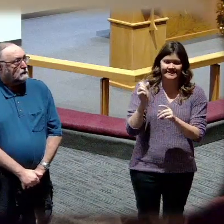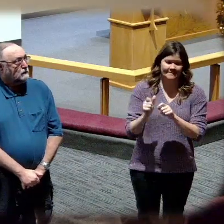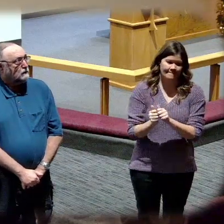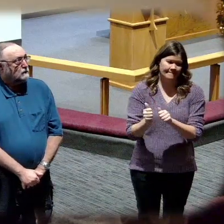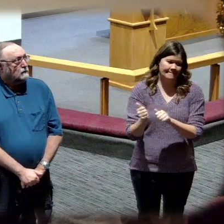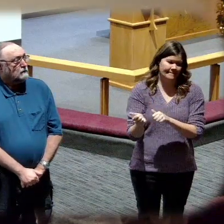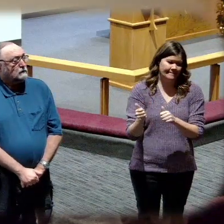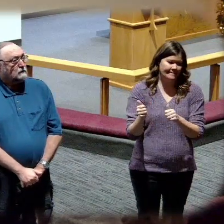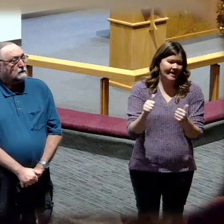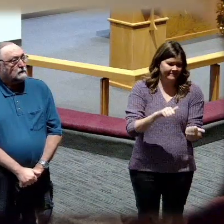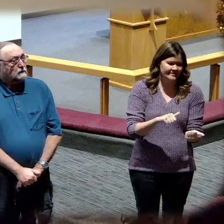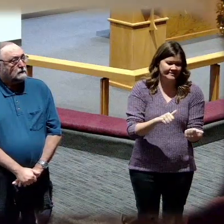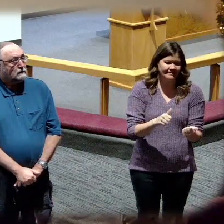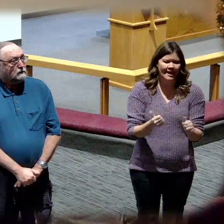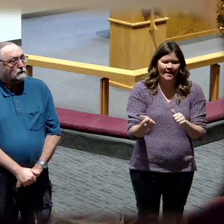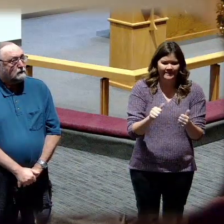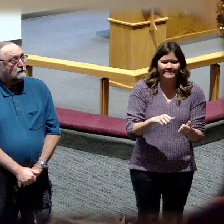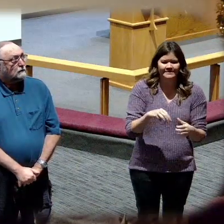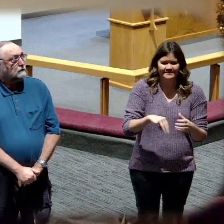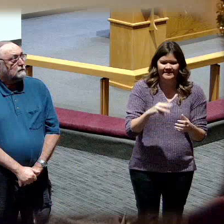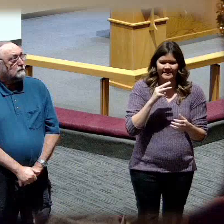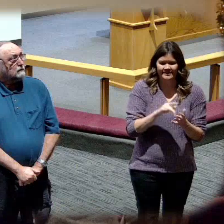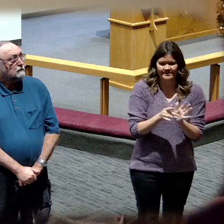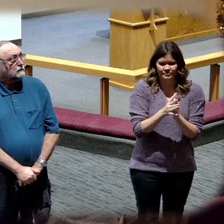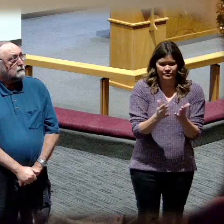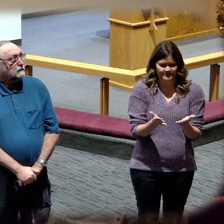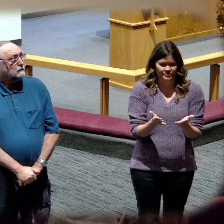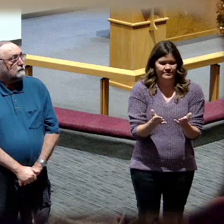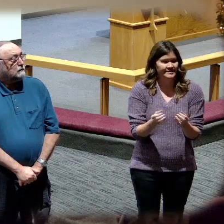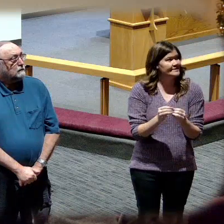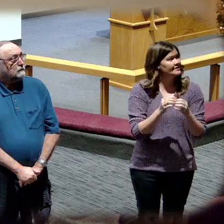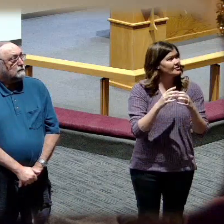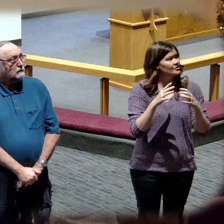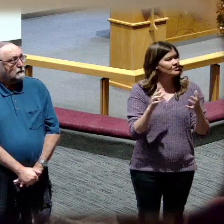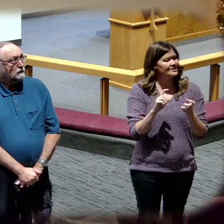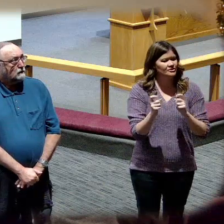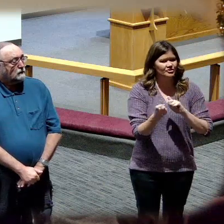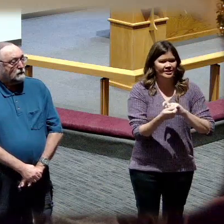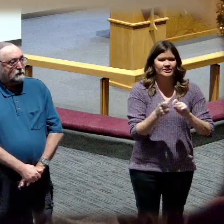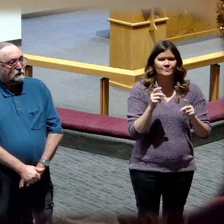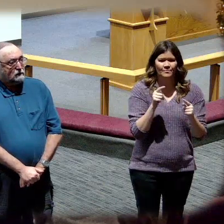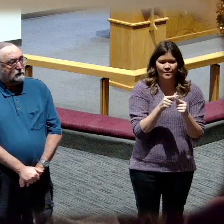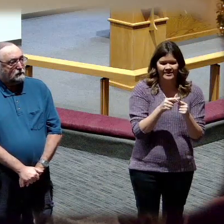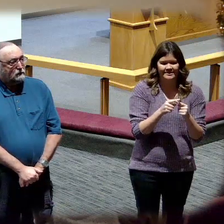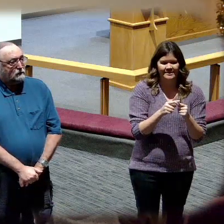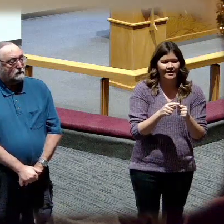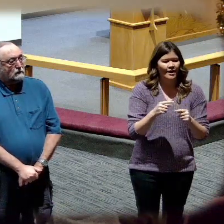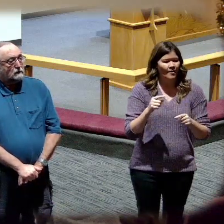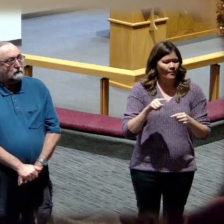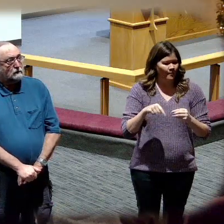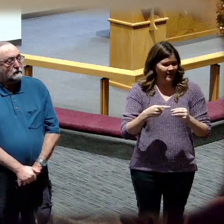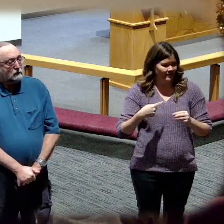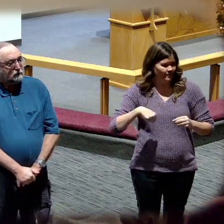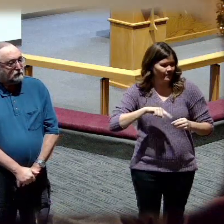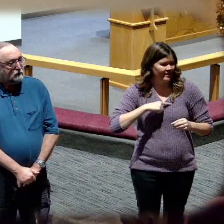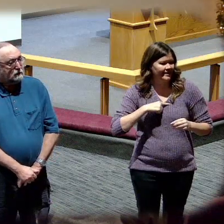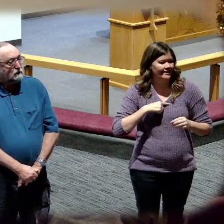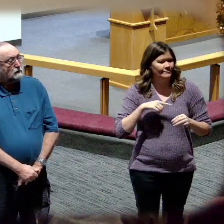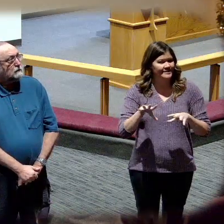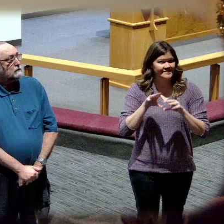baptism in the Scriptures is the great exchange point where we receive Christ's righteousness and